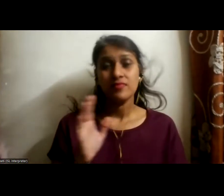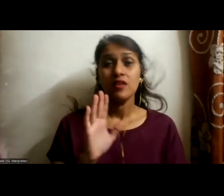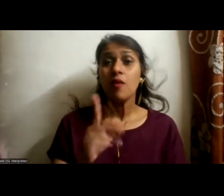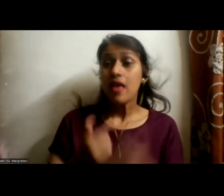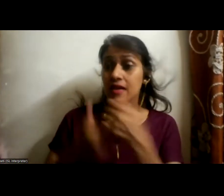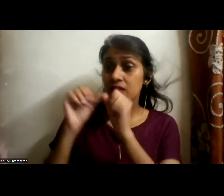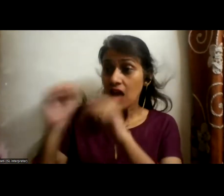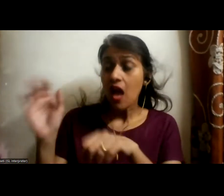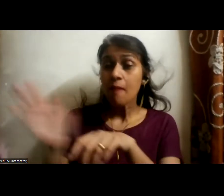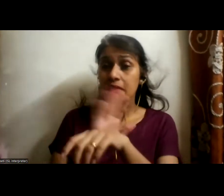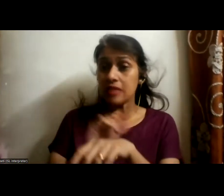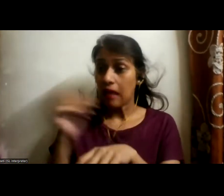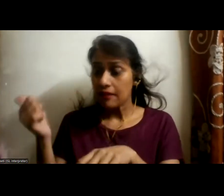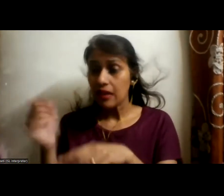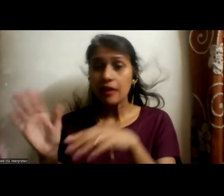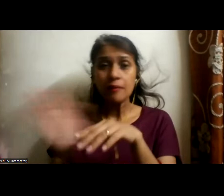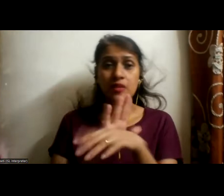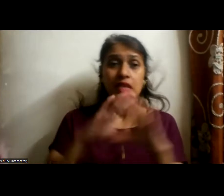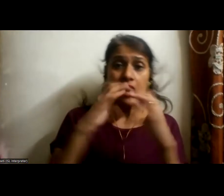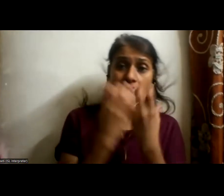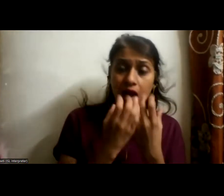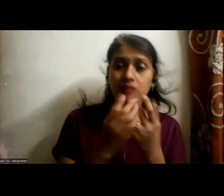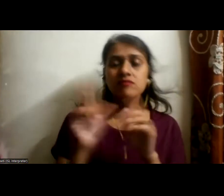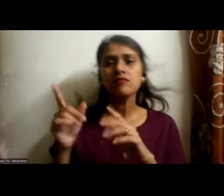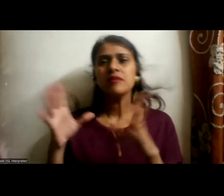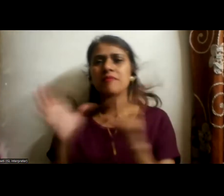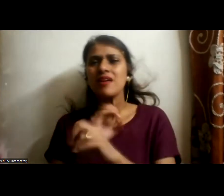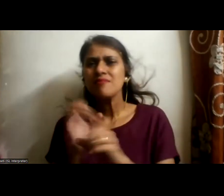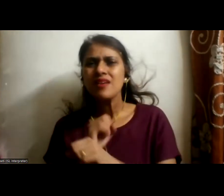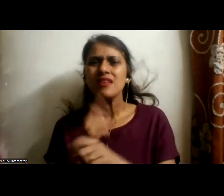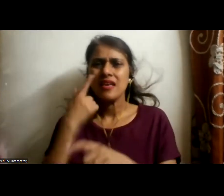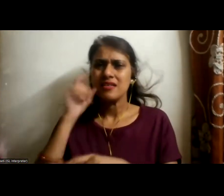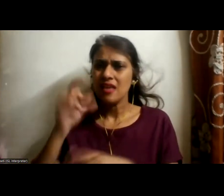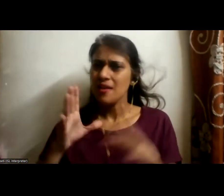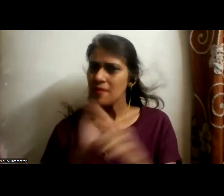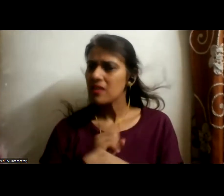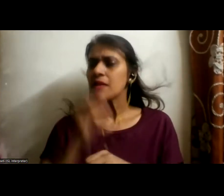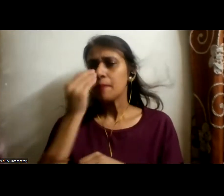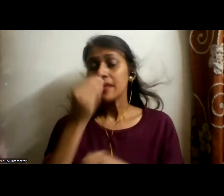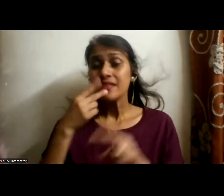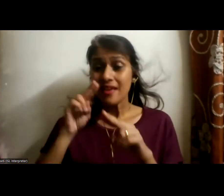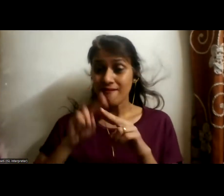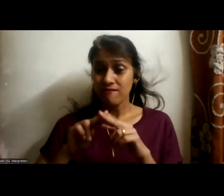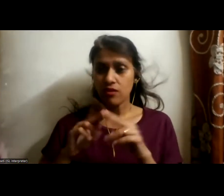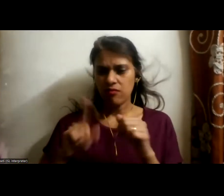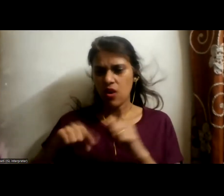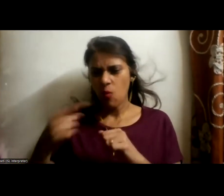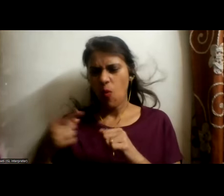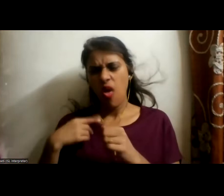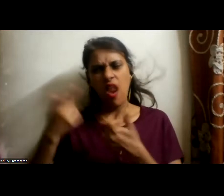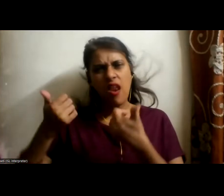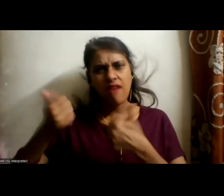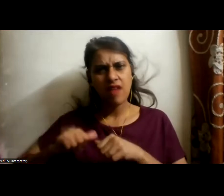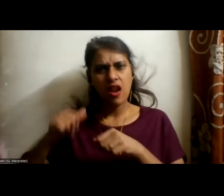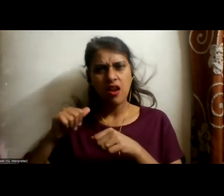something important because of which you have missed your classes or test, then I suggest that you guys inform me prior, so that we can